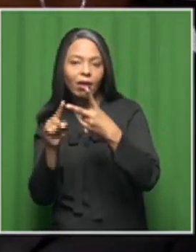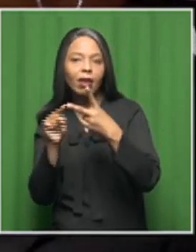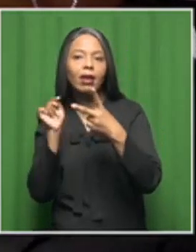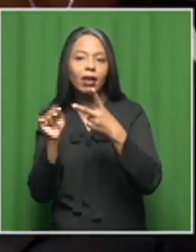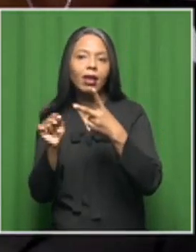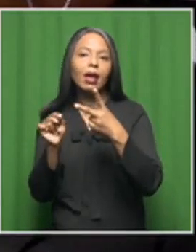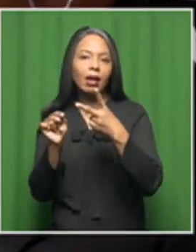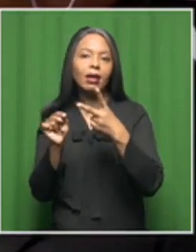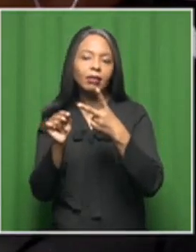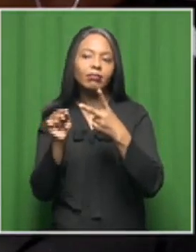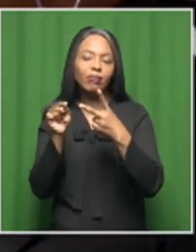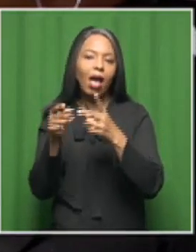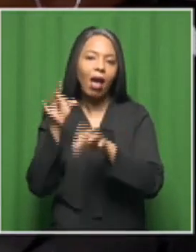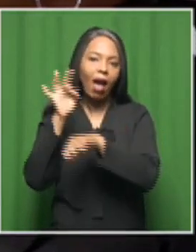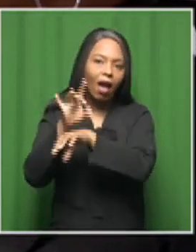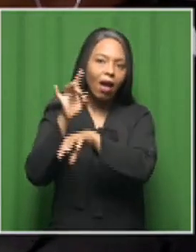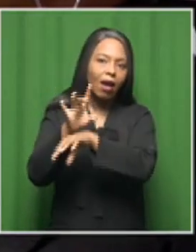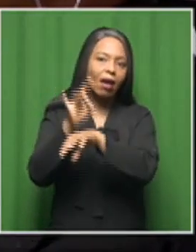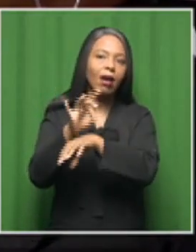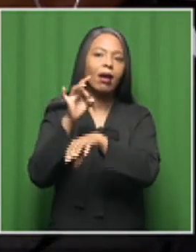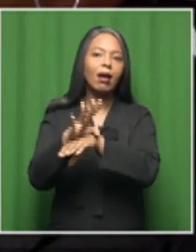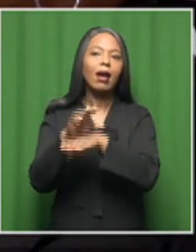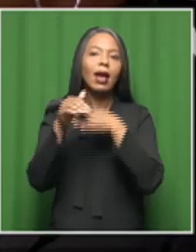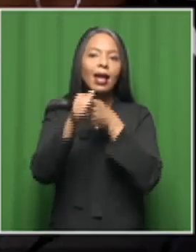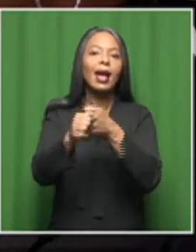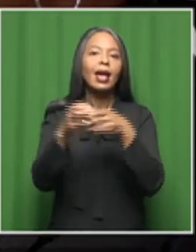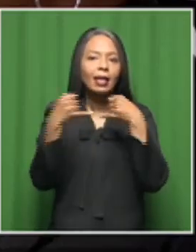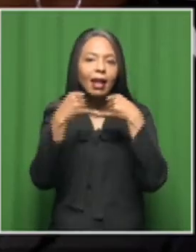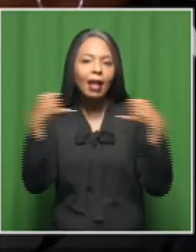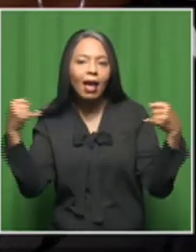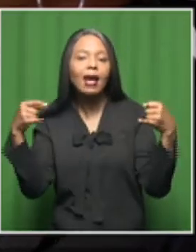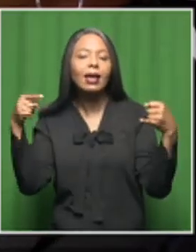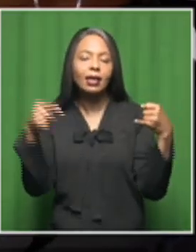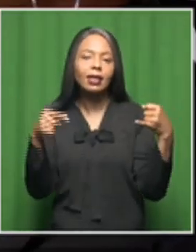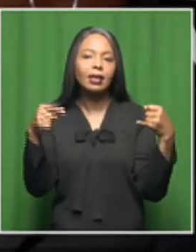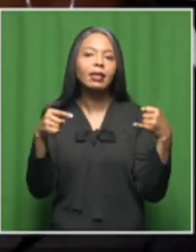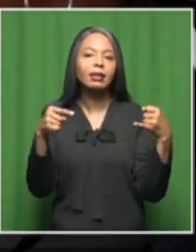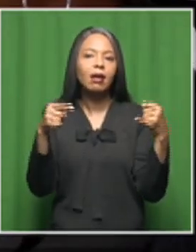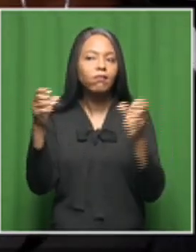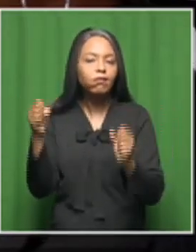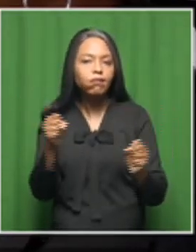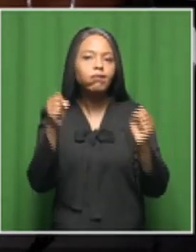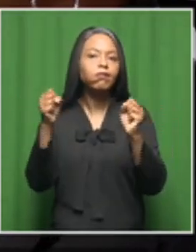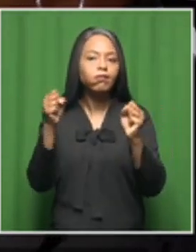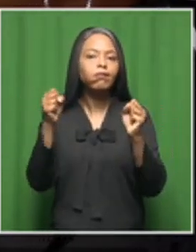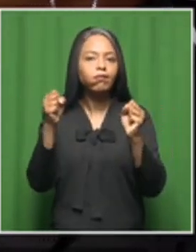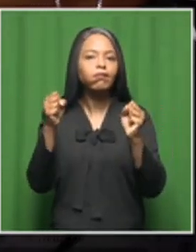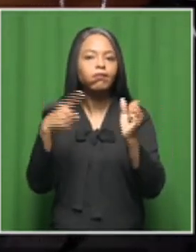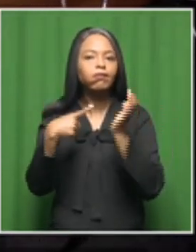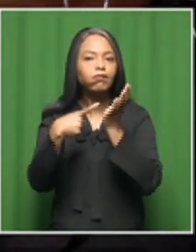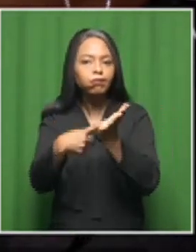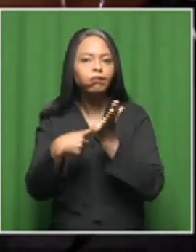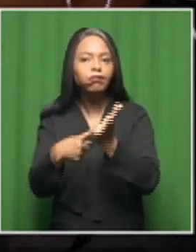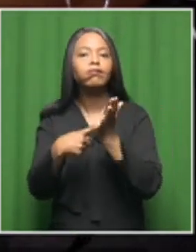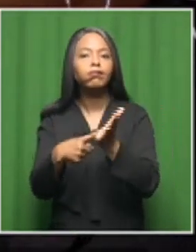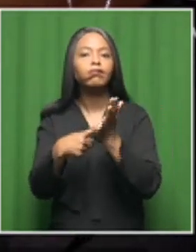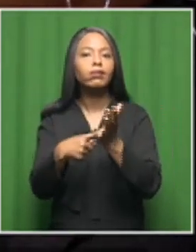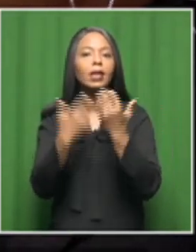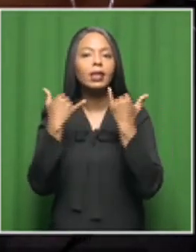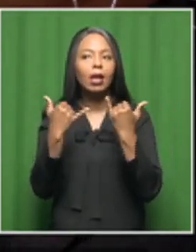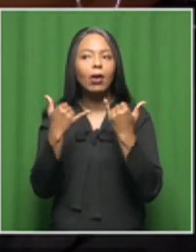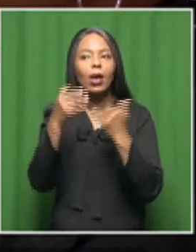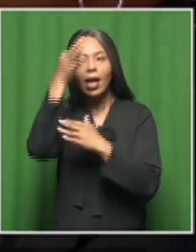of guidelines on how states have a duty to actually